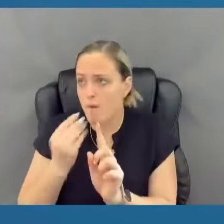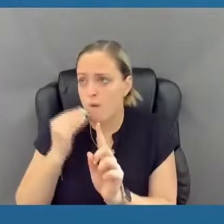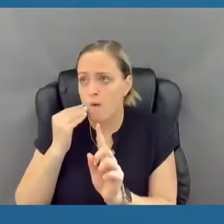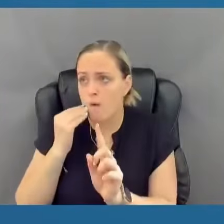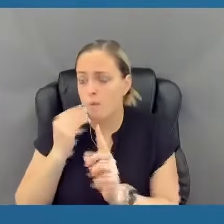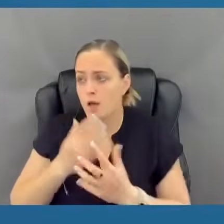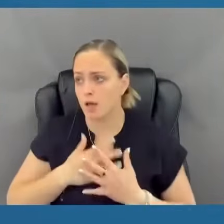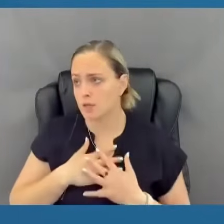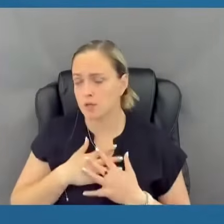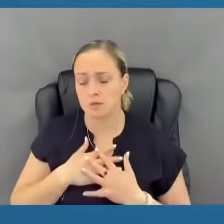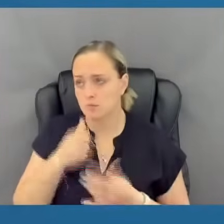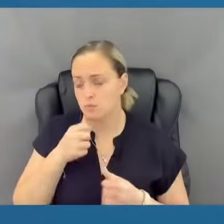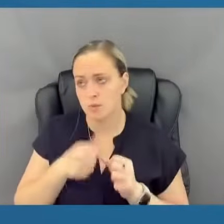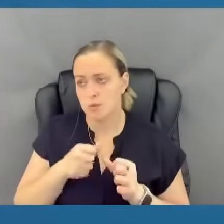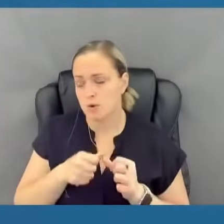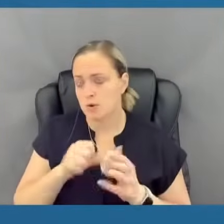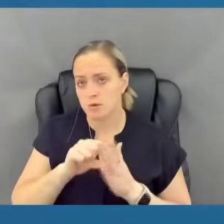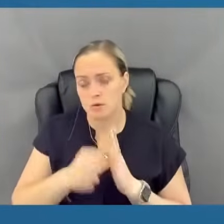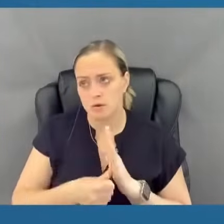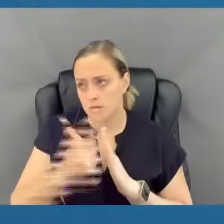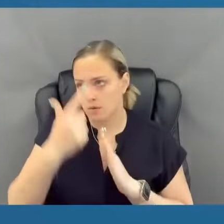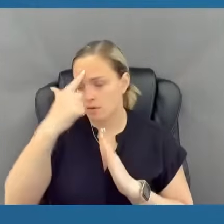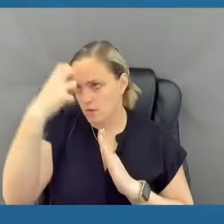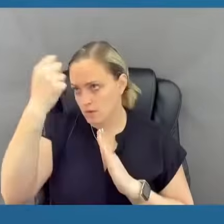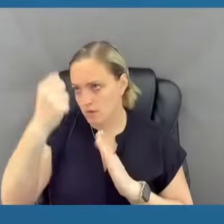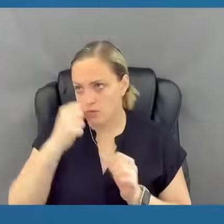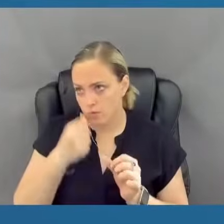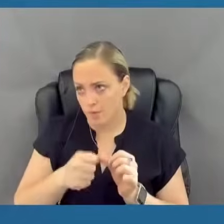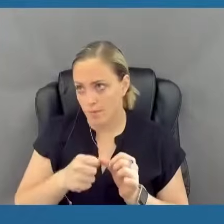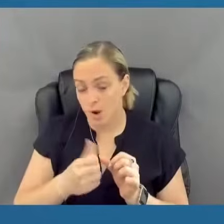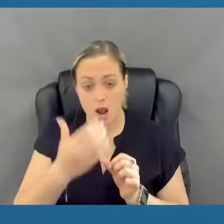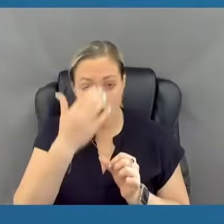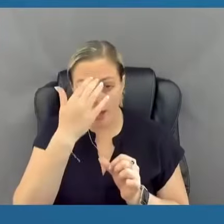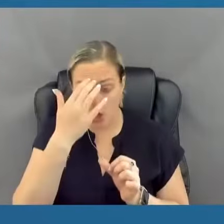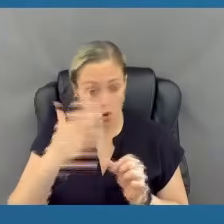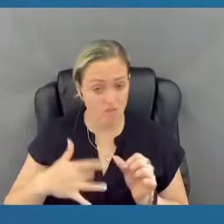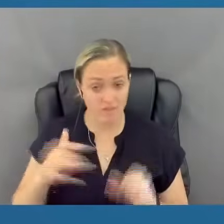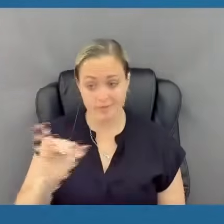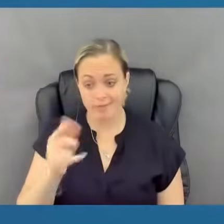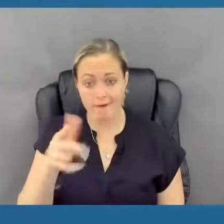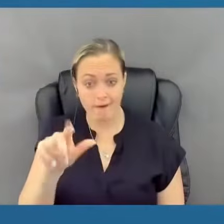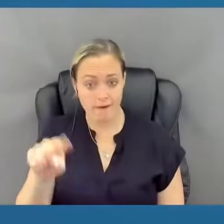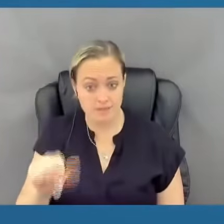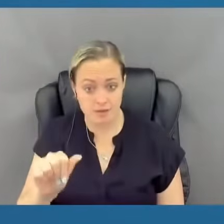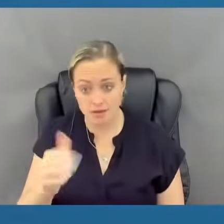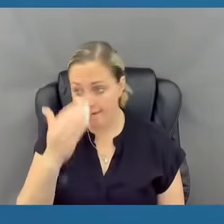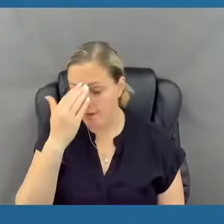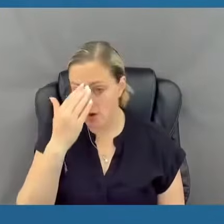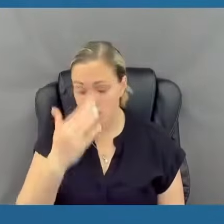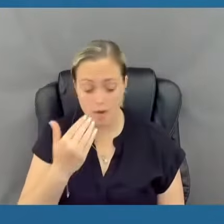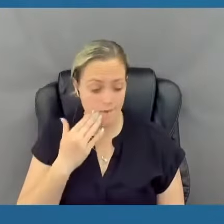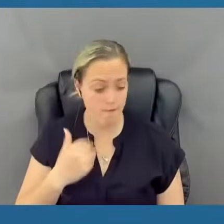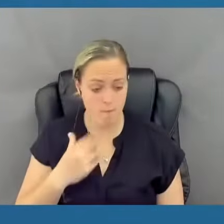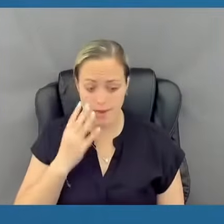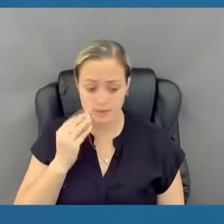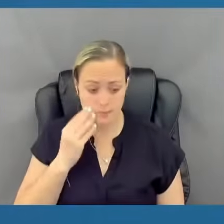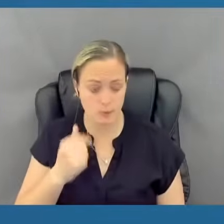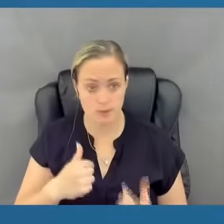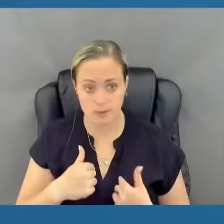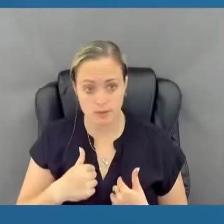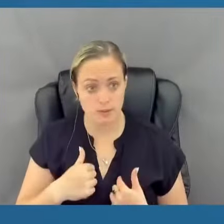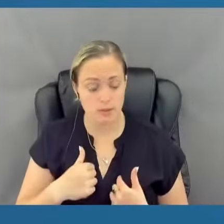forget. I know what it feels being in Gaza. I know what it's like